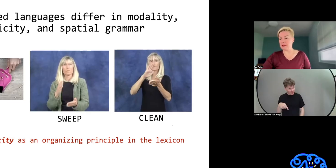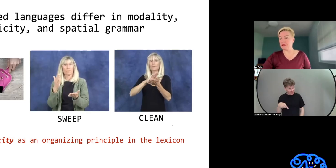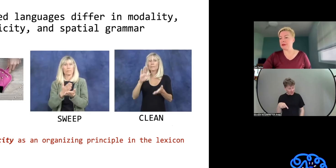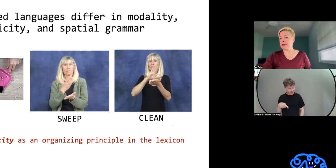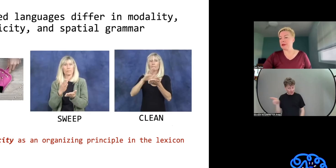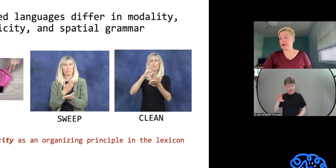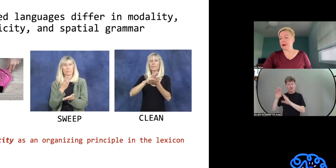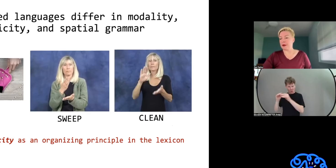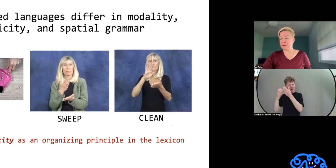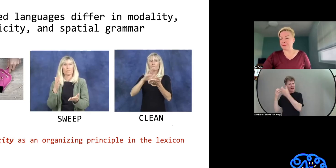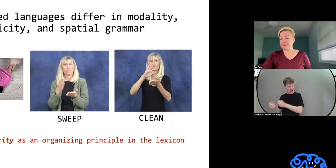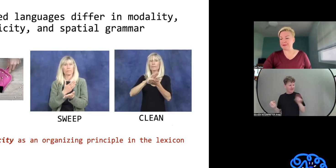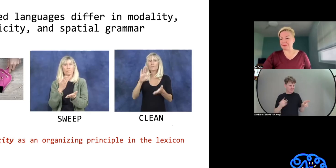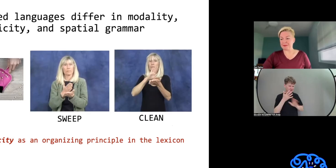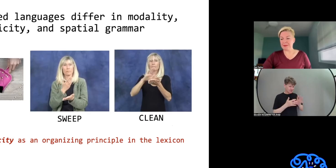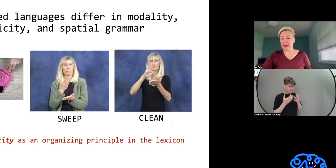modalities.